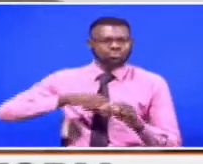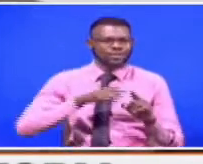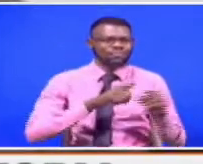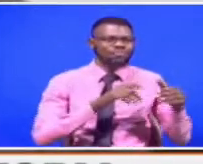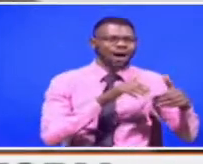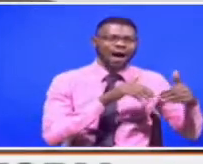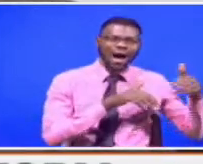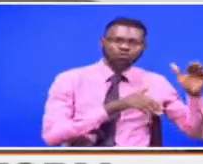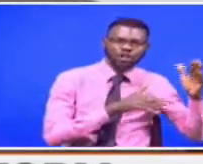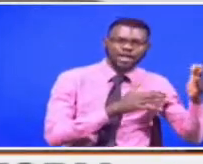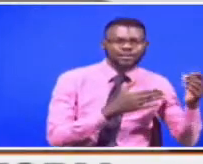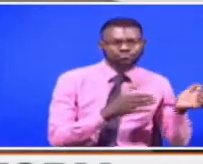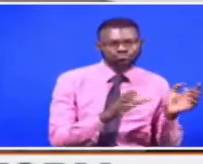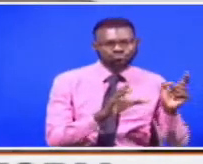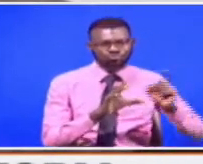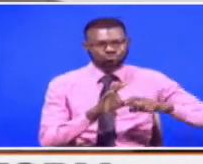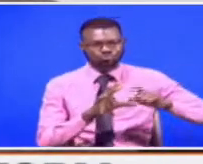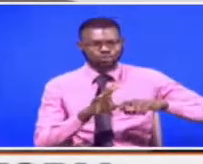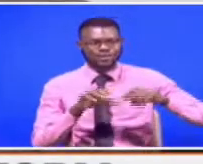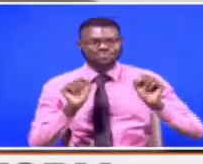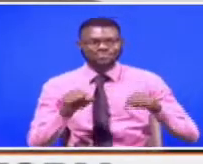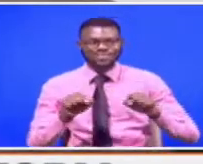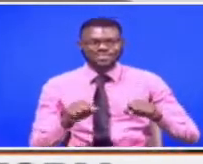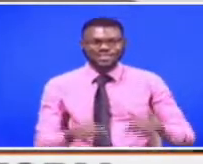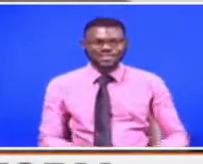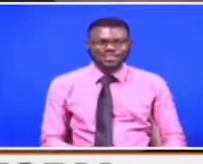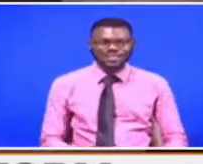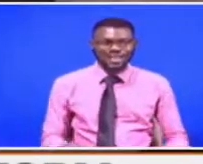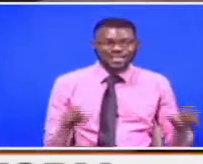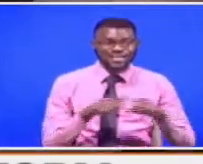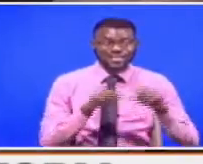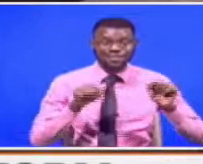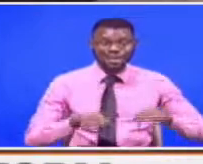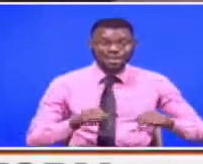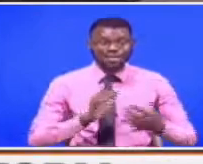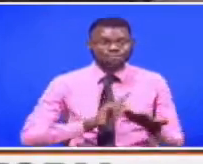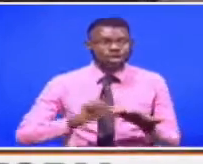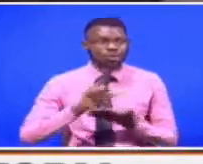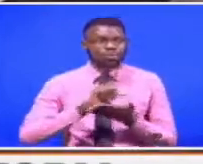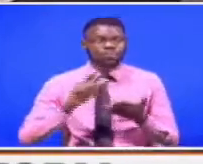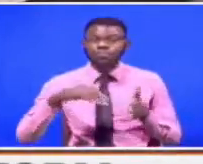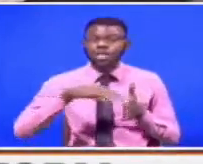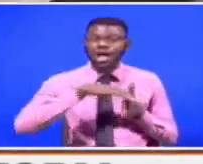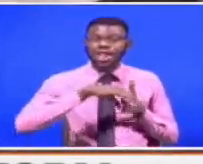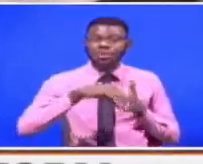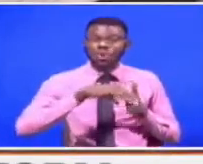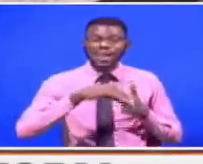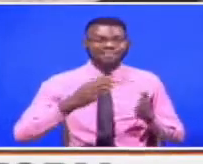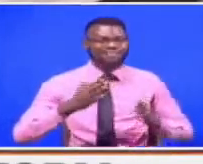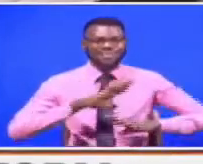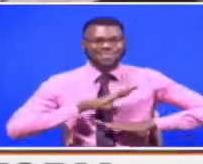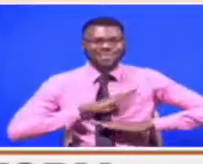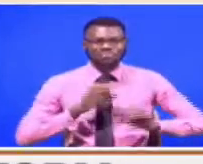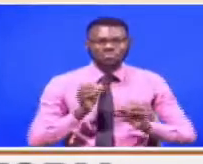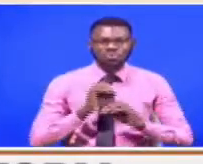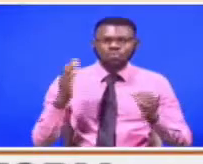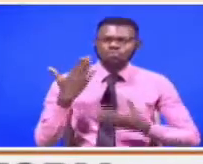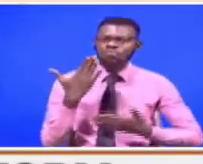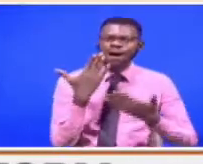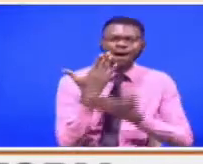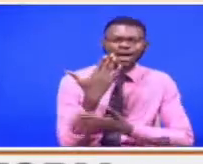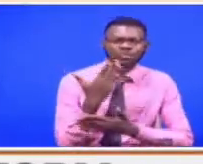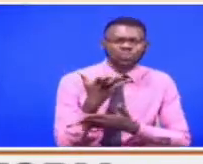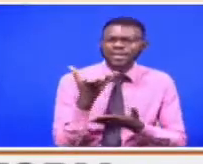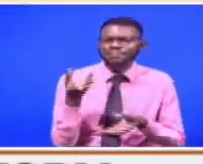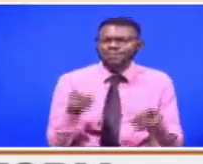offering a dollar-denominated bond locally. With the dollar shortage hitting many developing economies, making